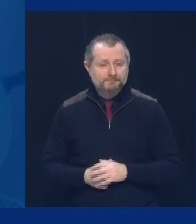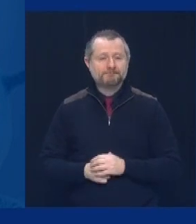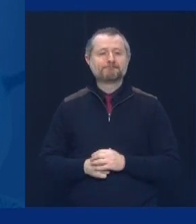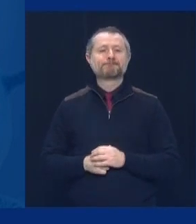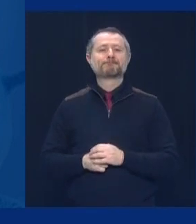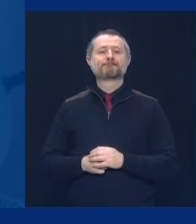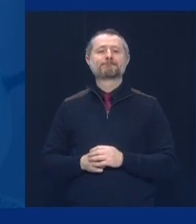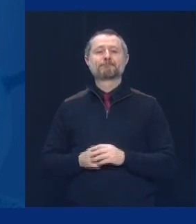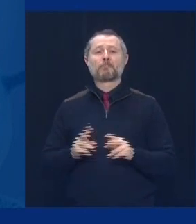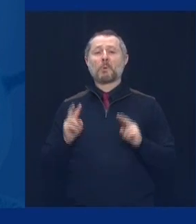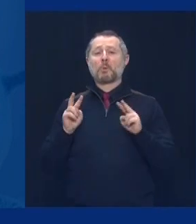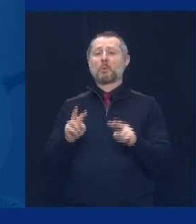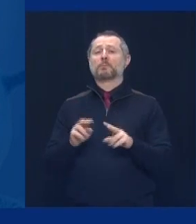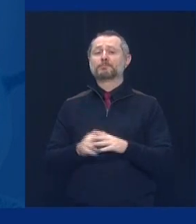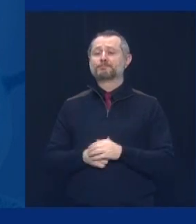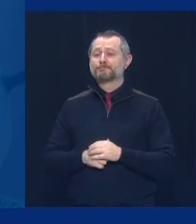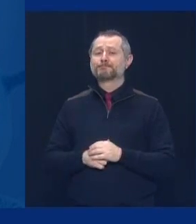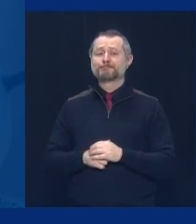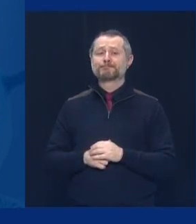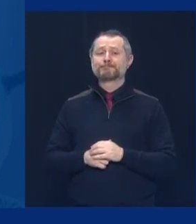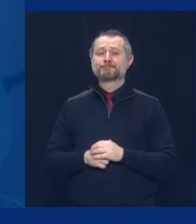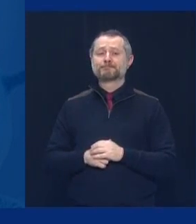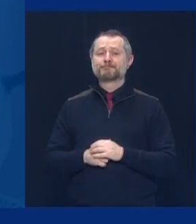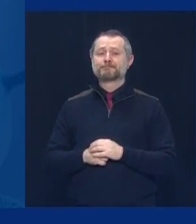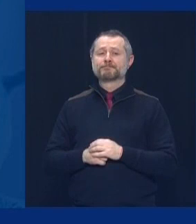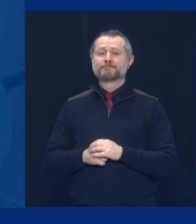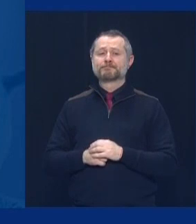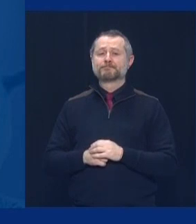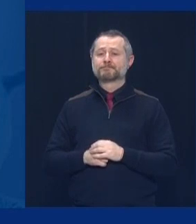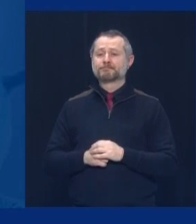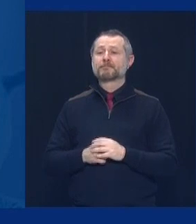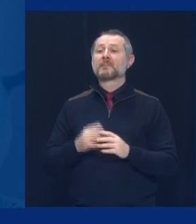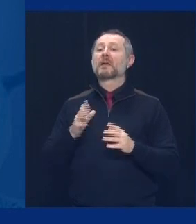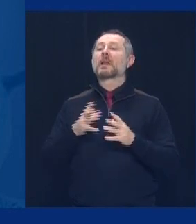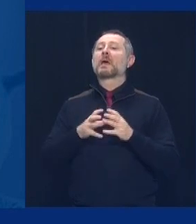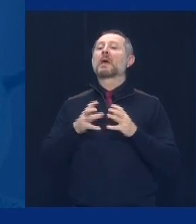This is probably the most informative